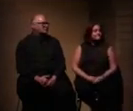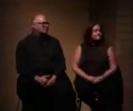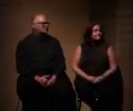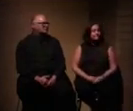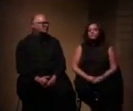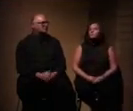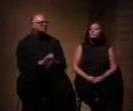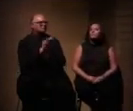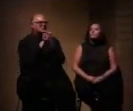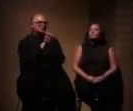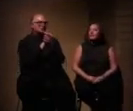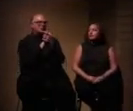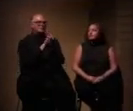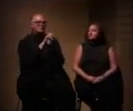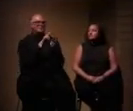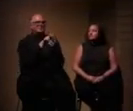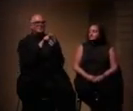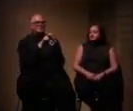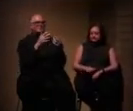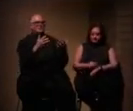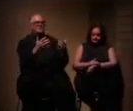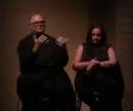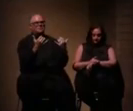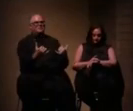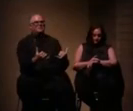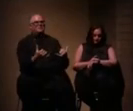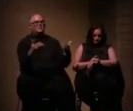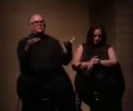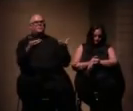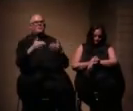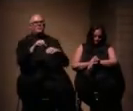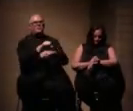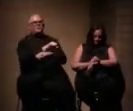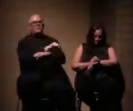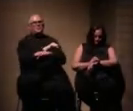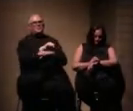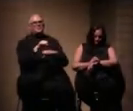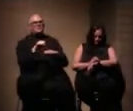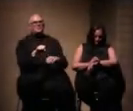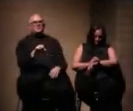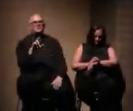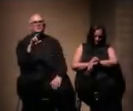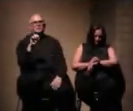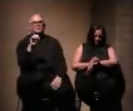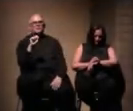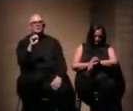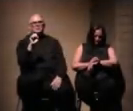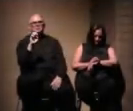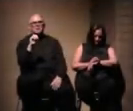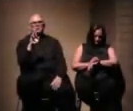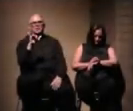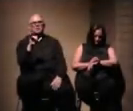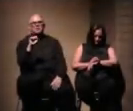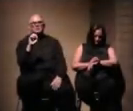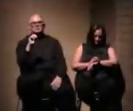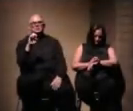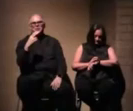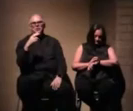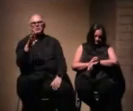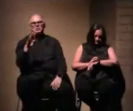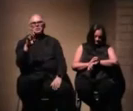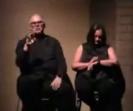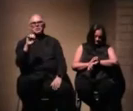Congratulations, Vance and Maxwell. Now please welcome to the stage Rosemary Smith and Brooke